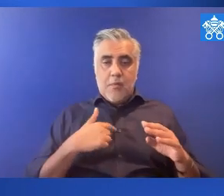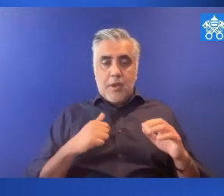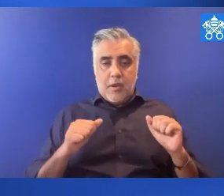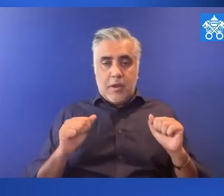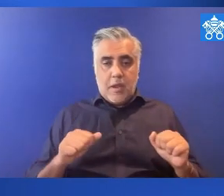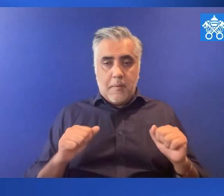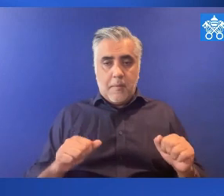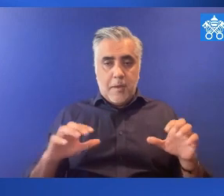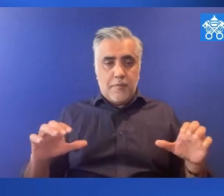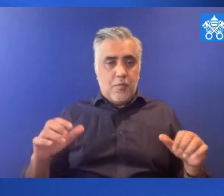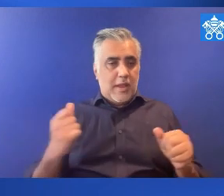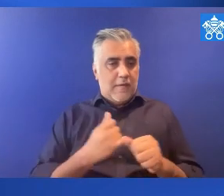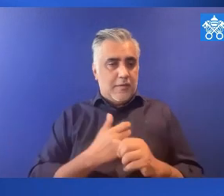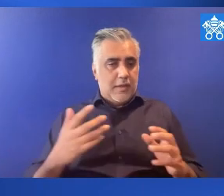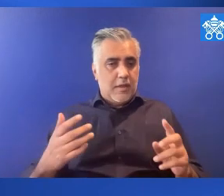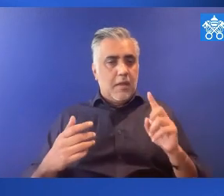and at peace,